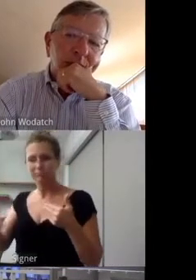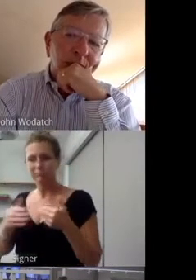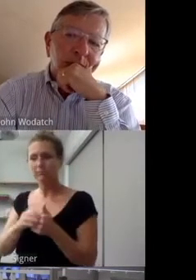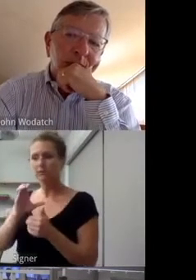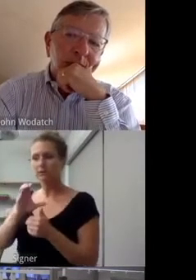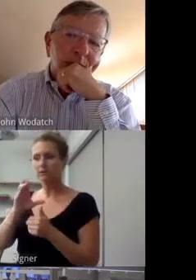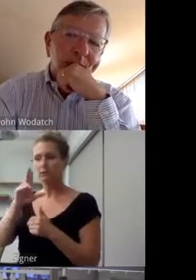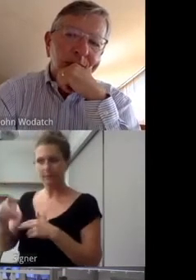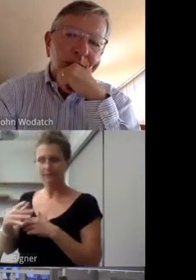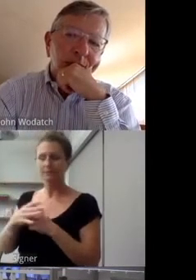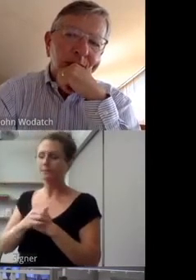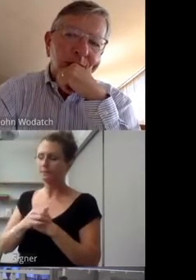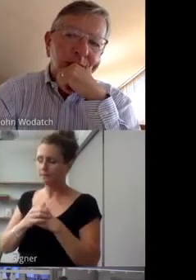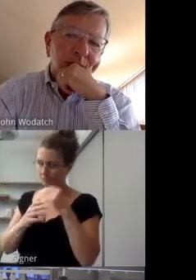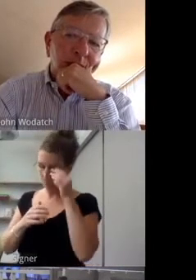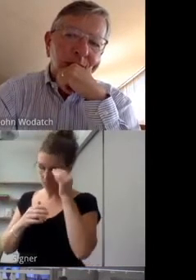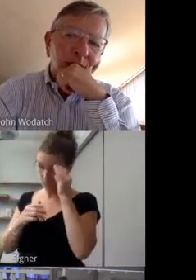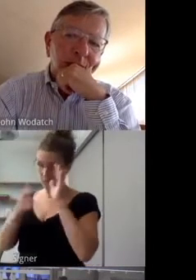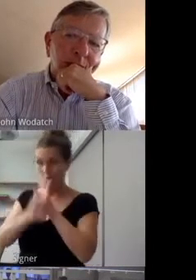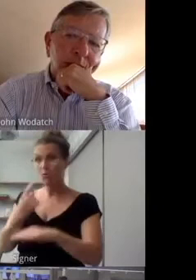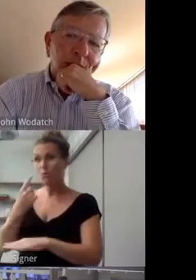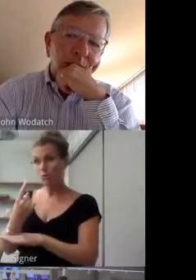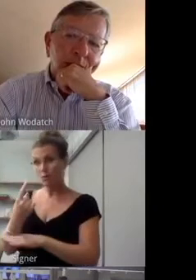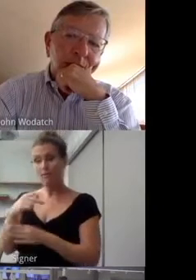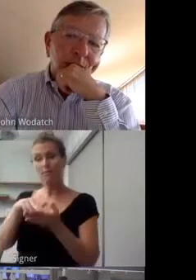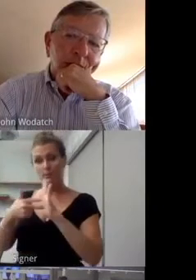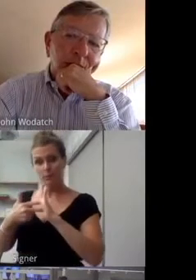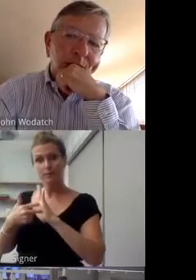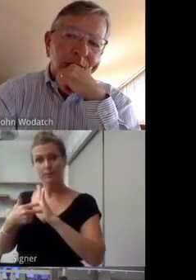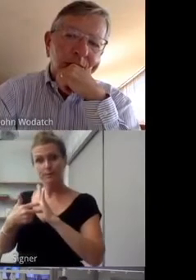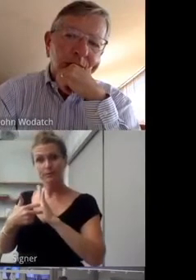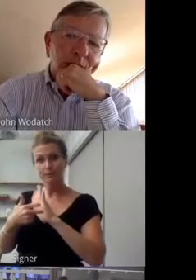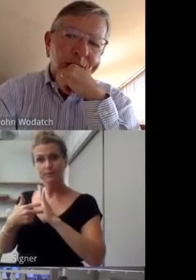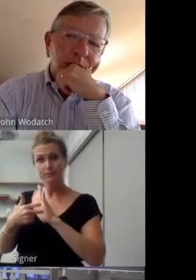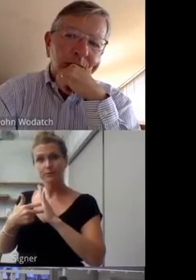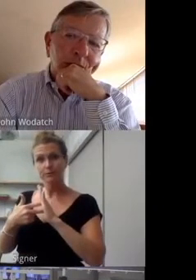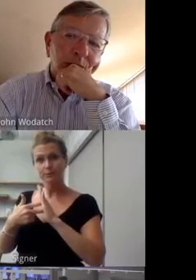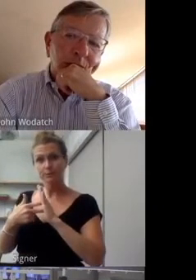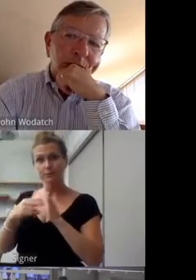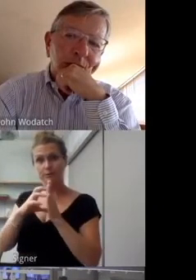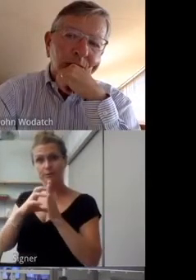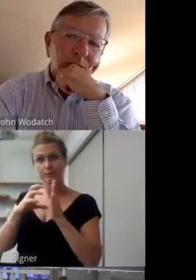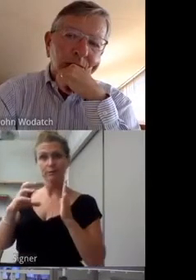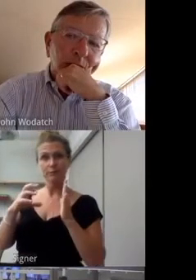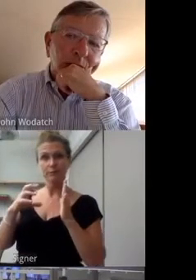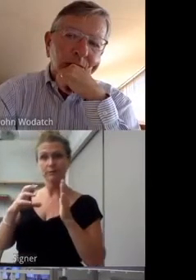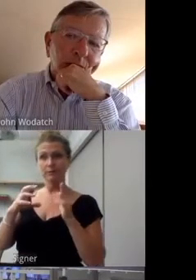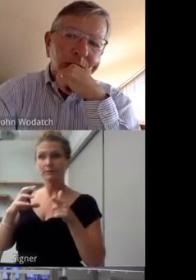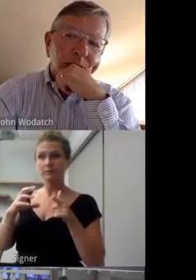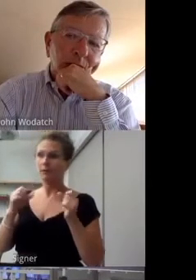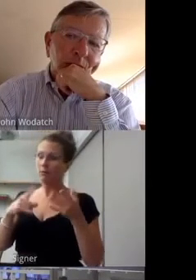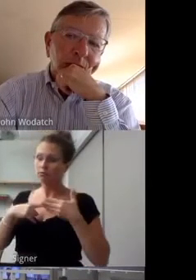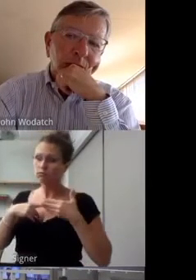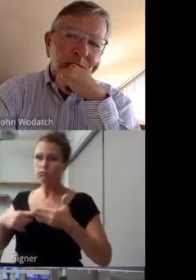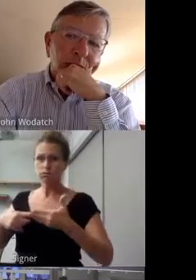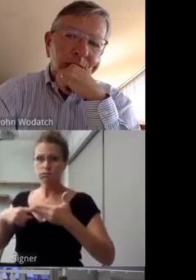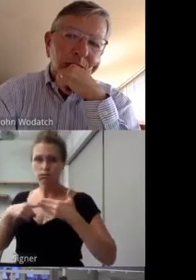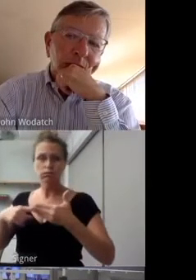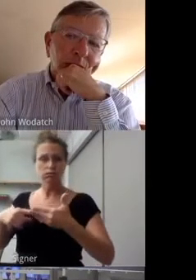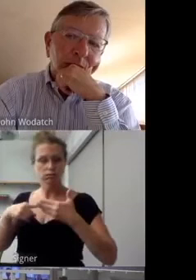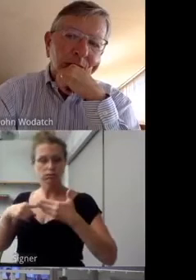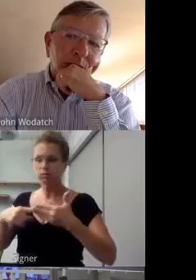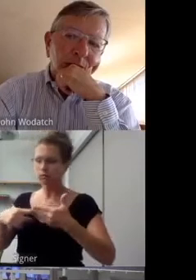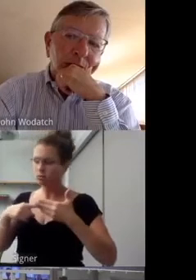1, the purpose section, after considerable debate about whether you should specify in